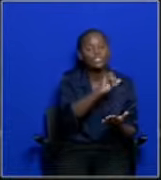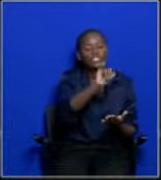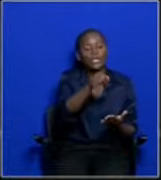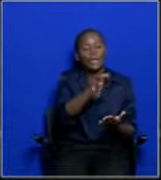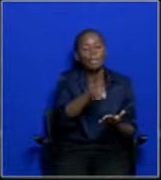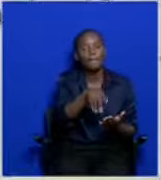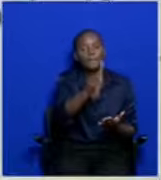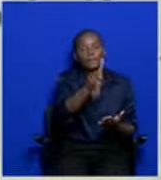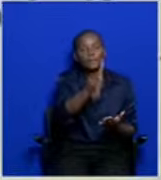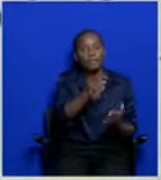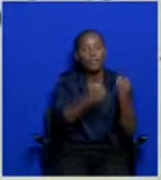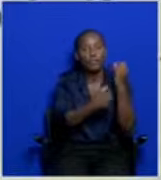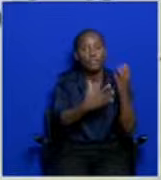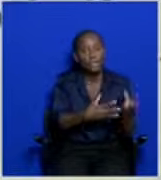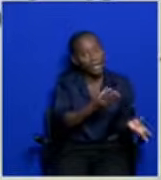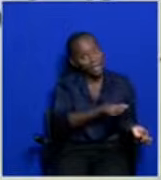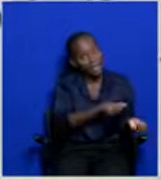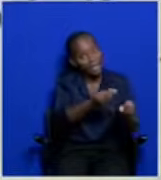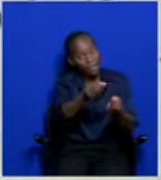JMPD officer.